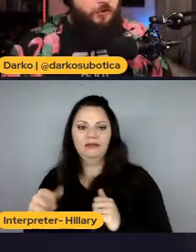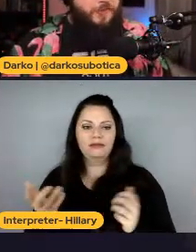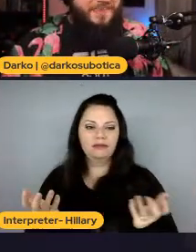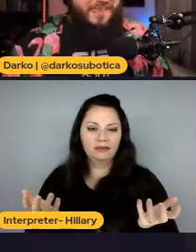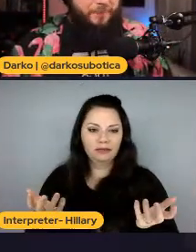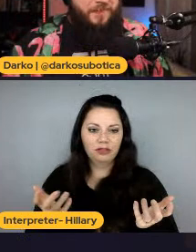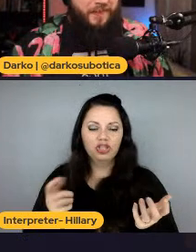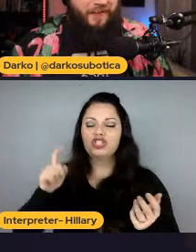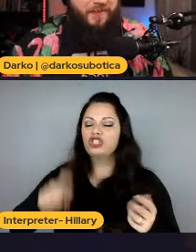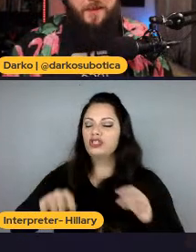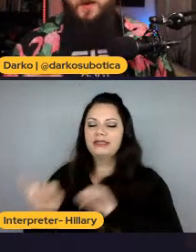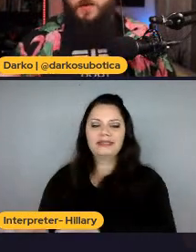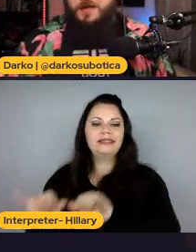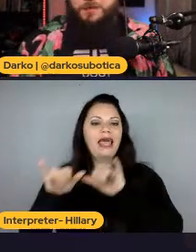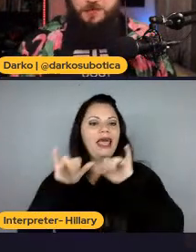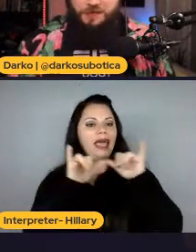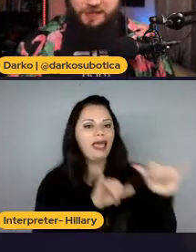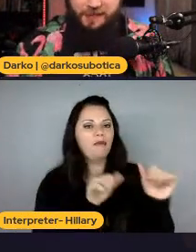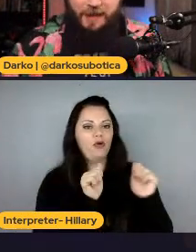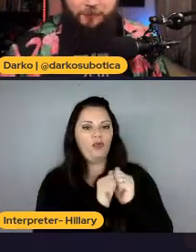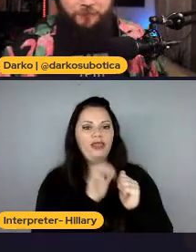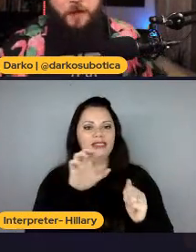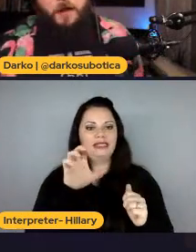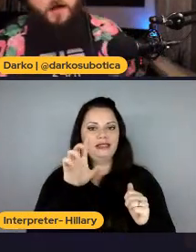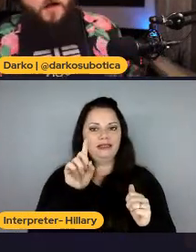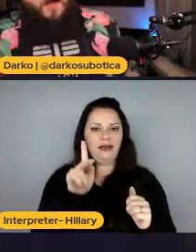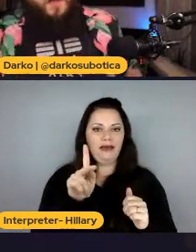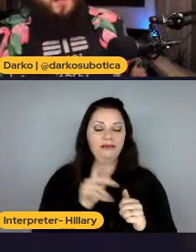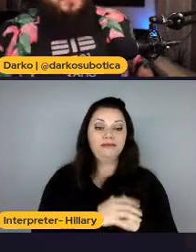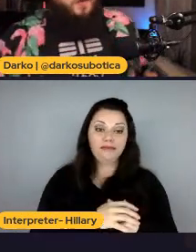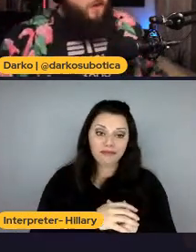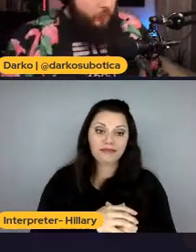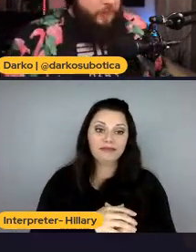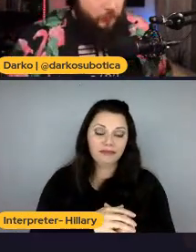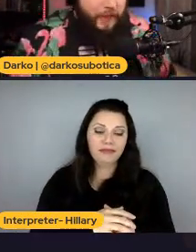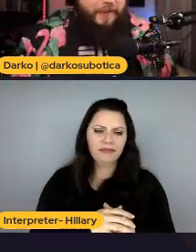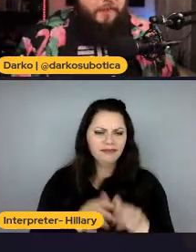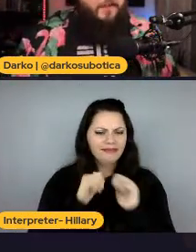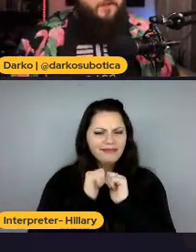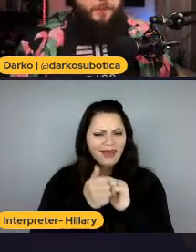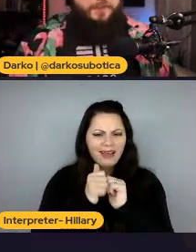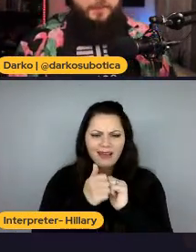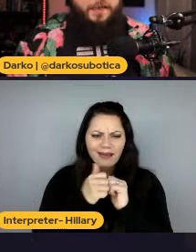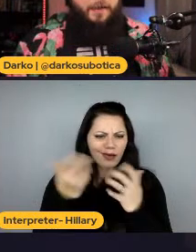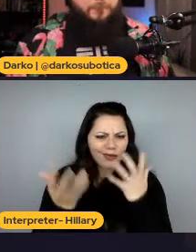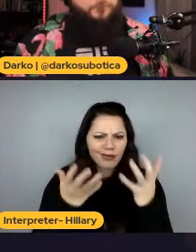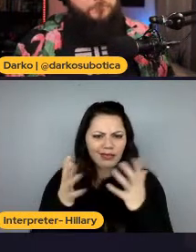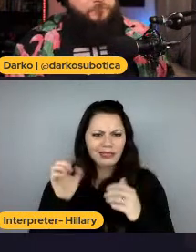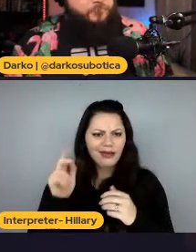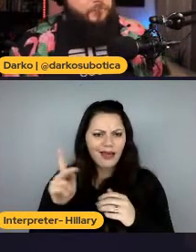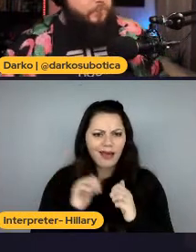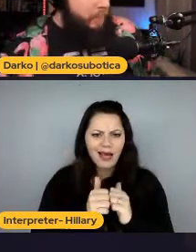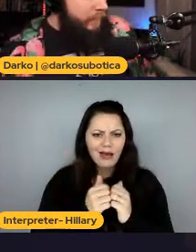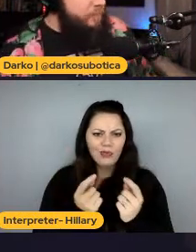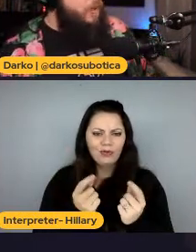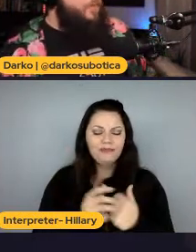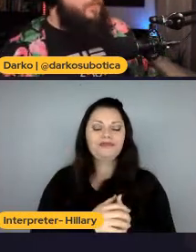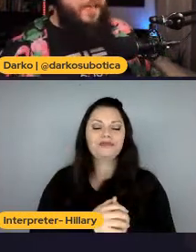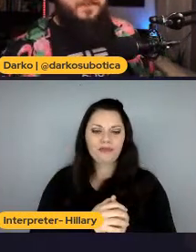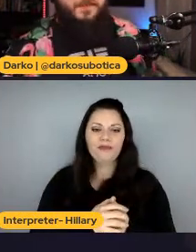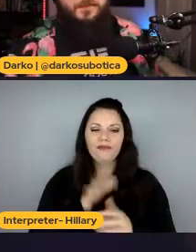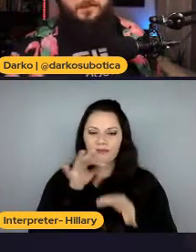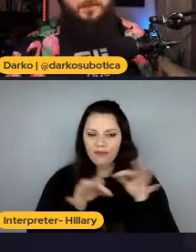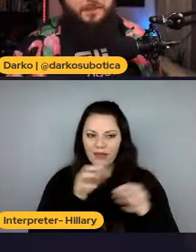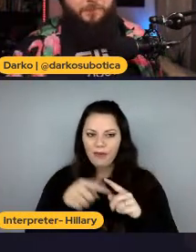We should do the same thing when it comes to CDK. So how do we do that with CDK? Let me talk